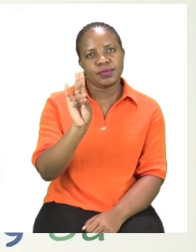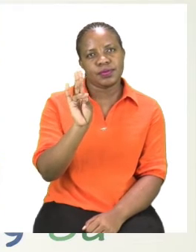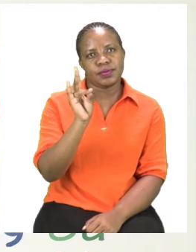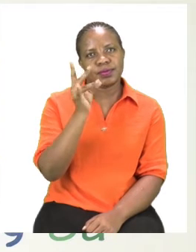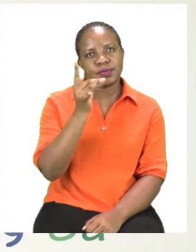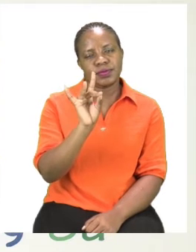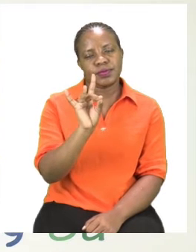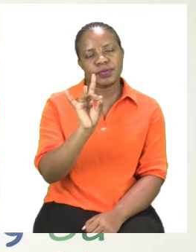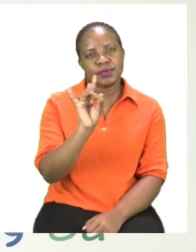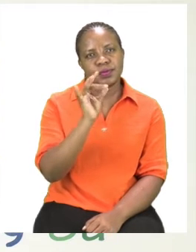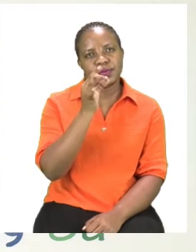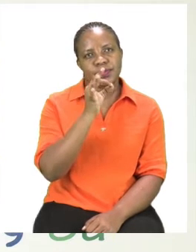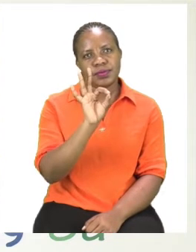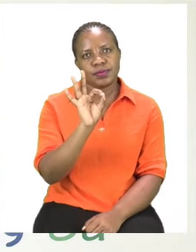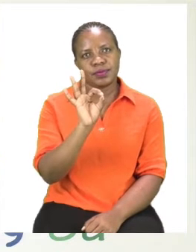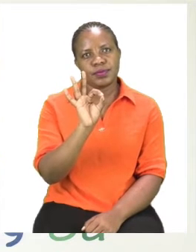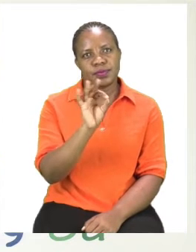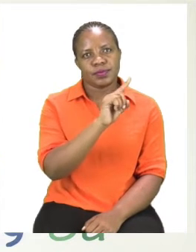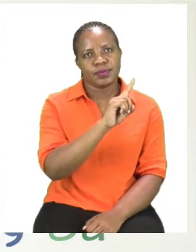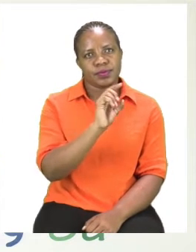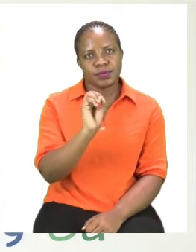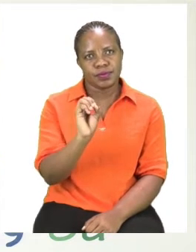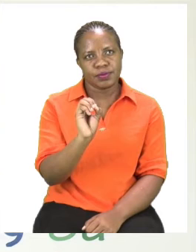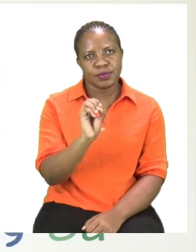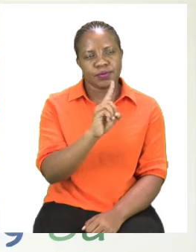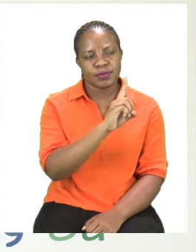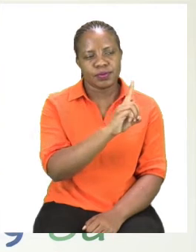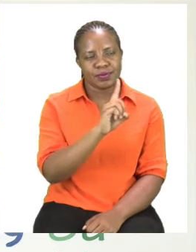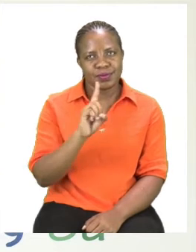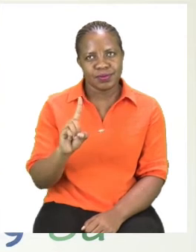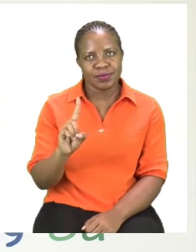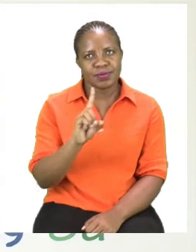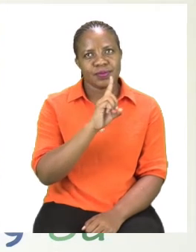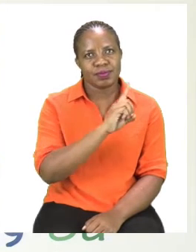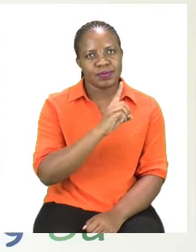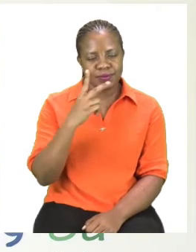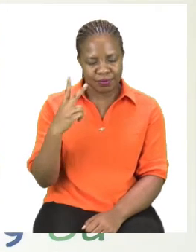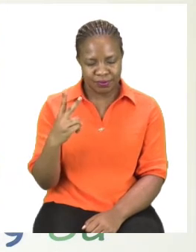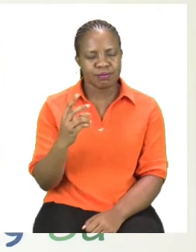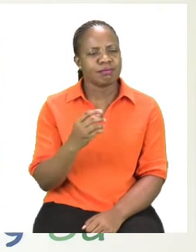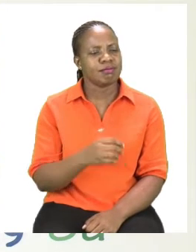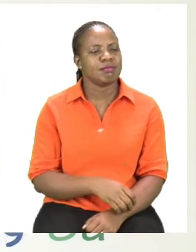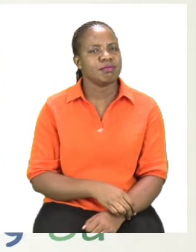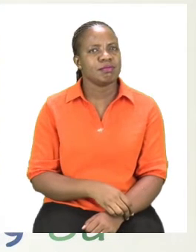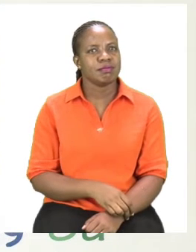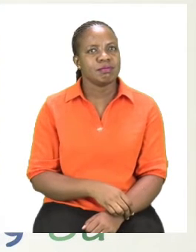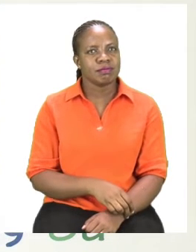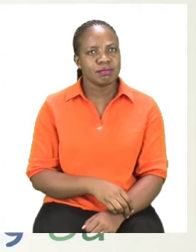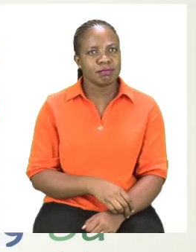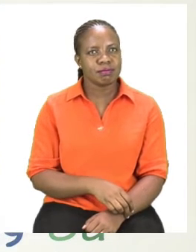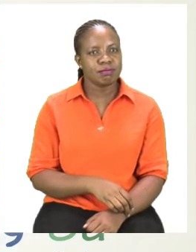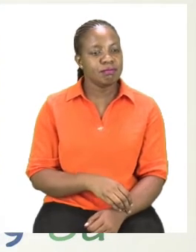7, 8, 9, 10, 11, 12. So